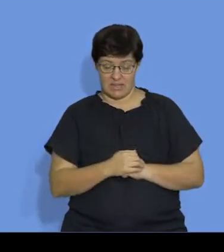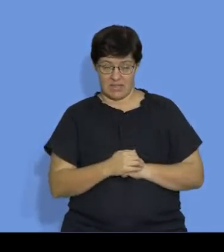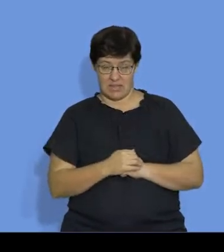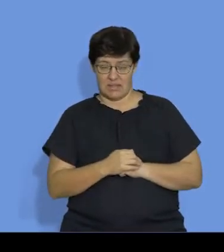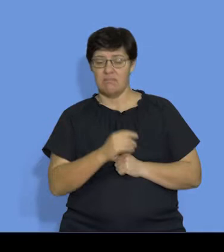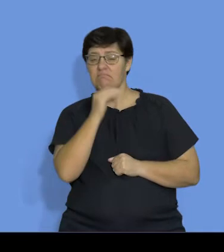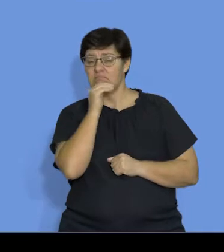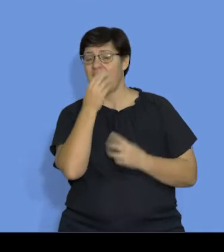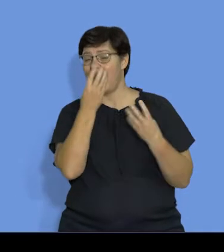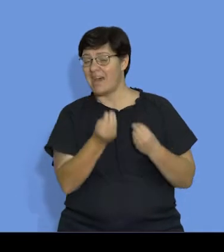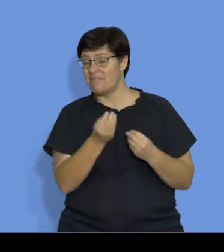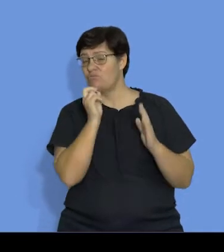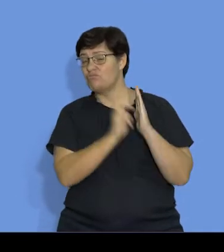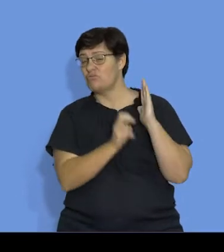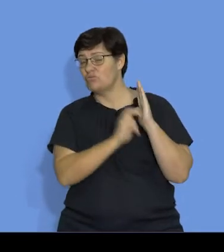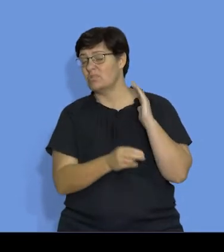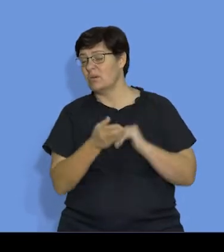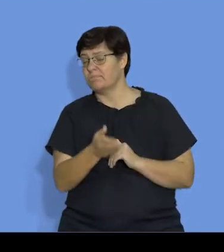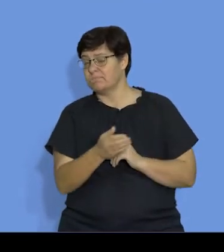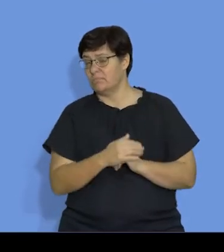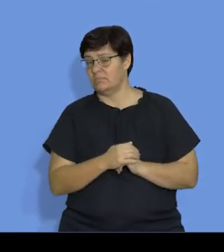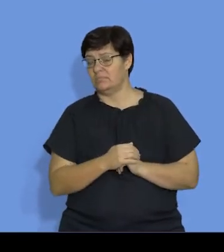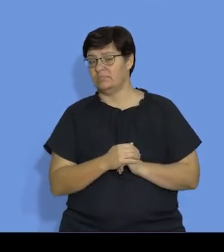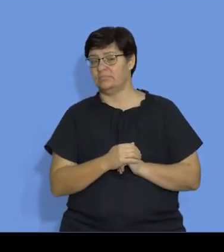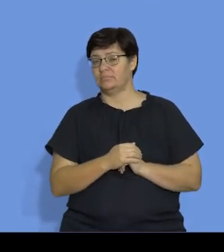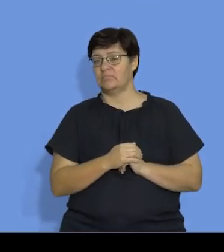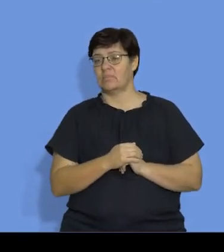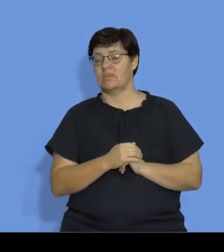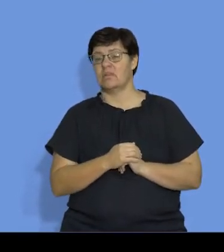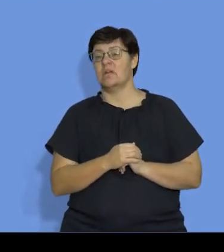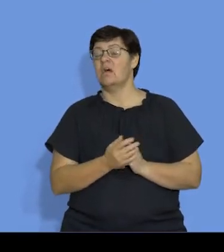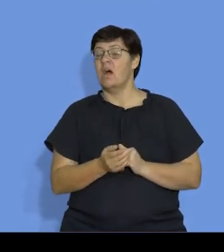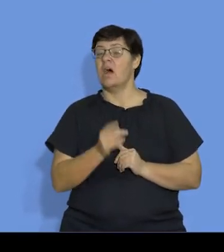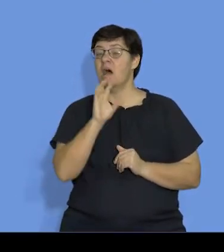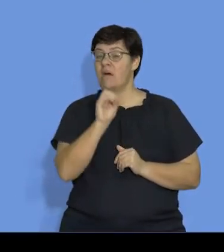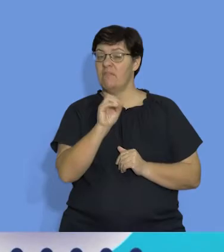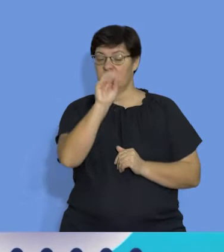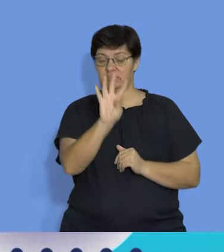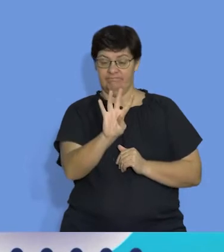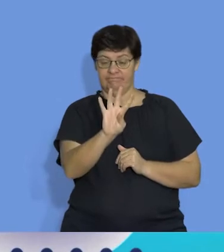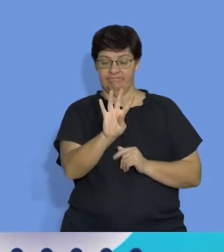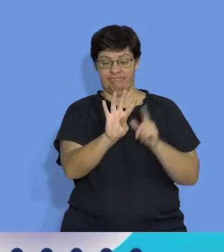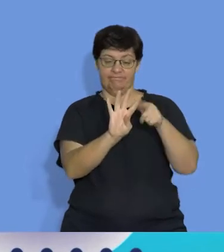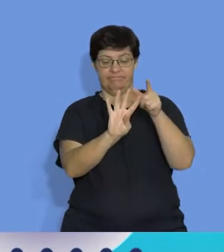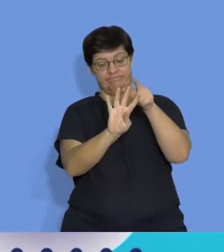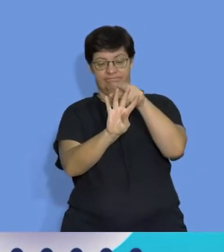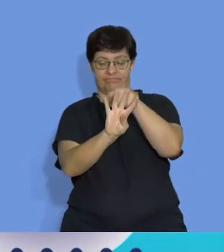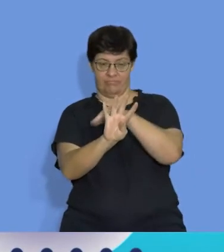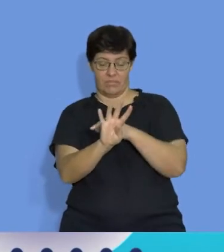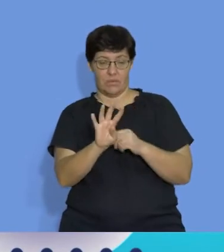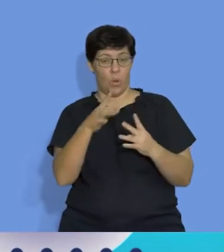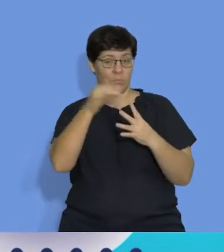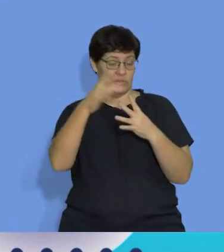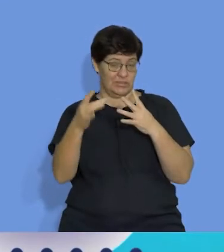are rules in as far as oxidation numbers are concerned. And if you are given 4 possible options, it's very